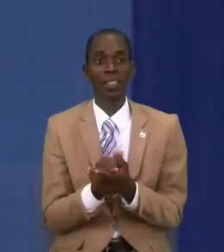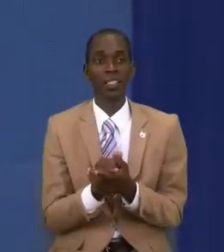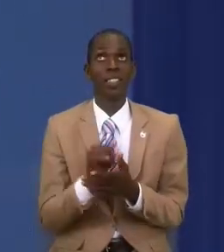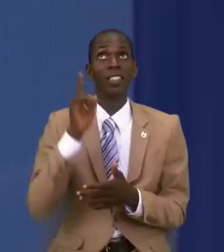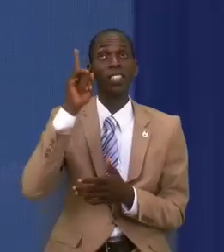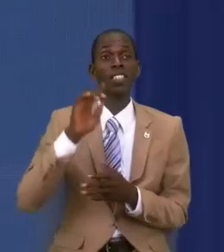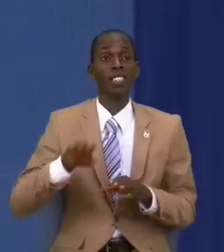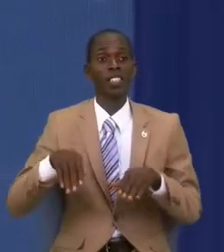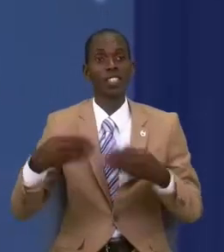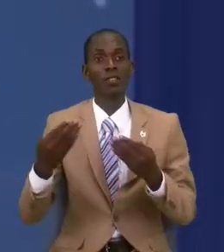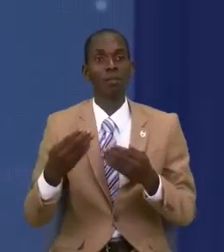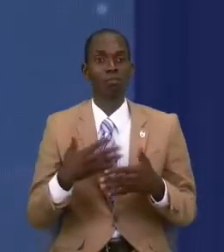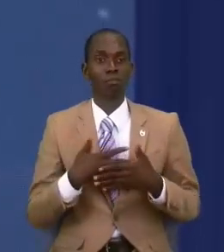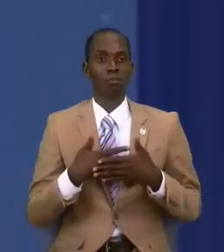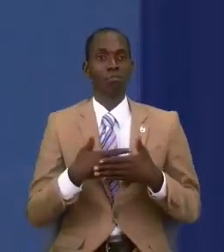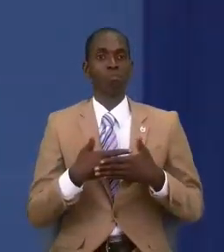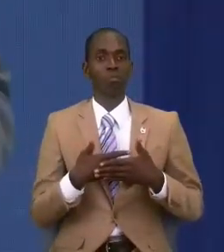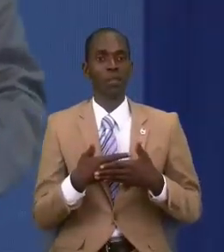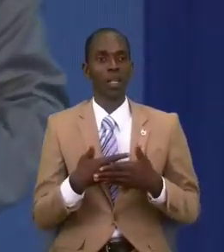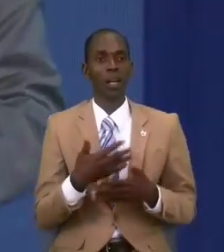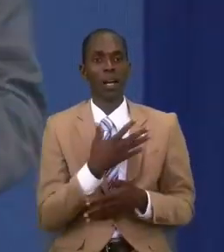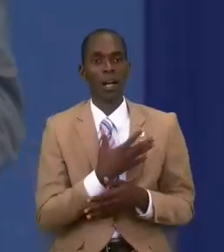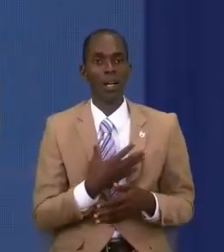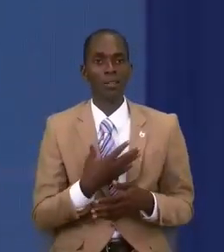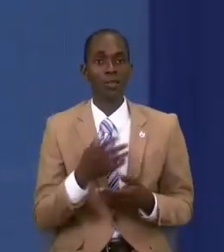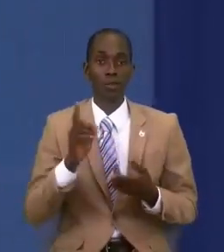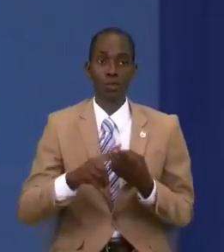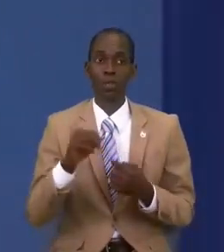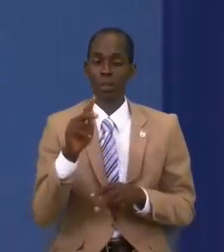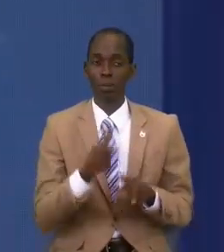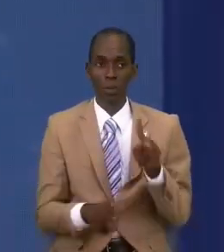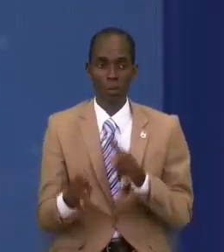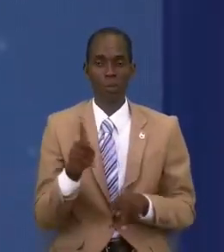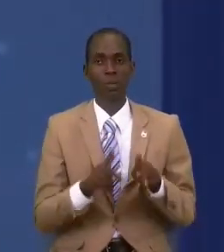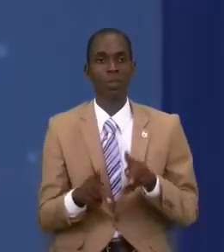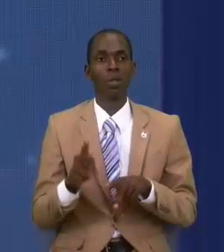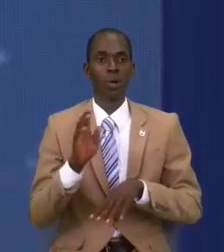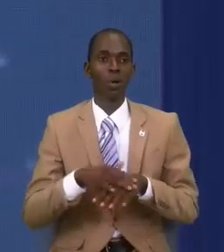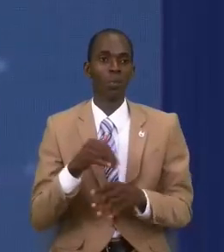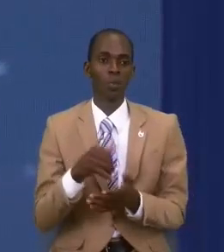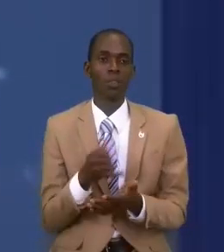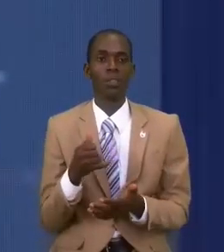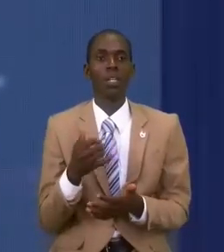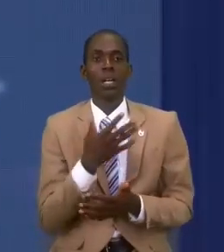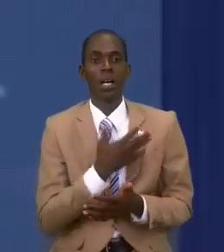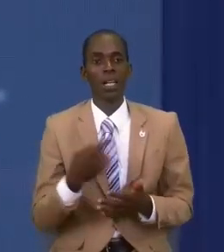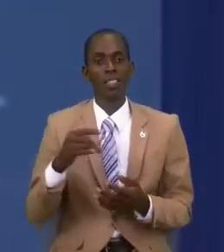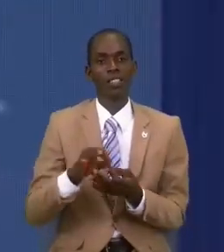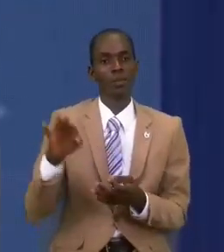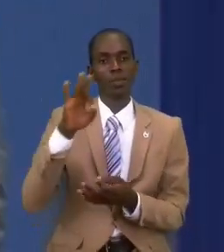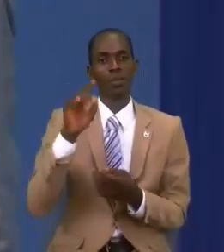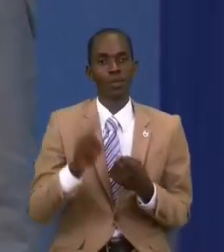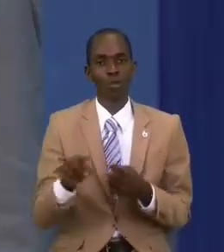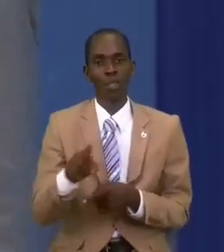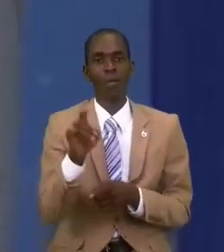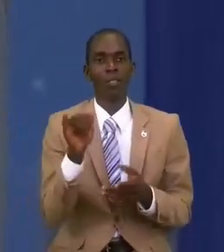unto his people upon it, and the spirit to them that walk therein. Look at